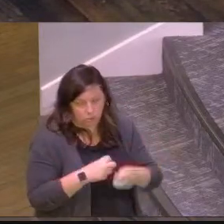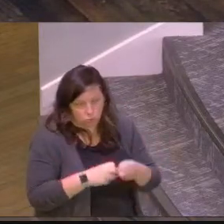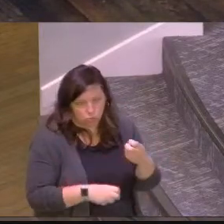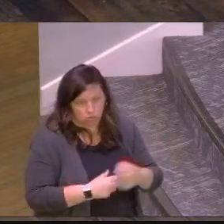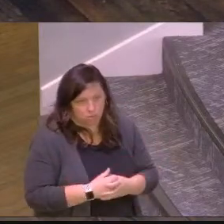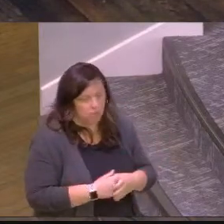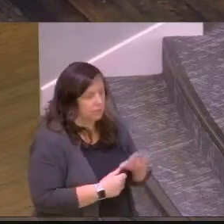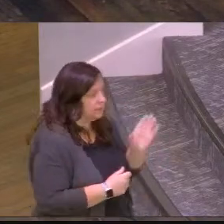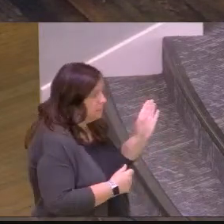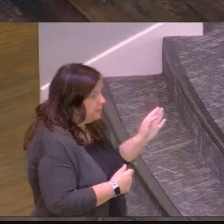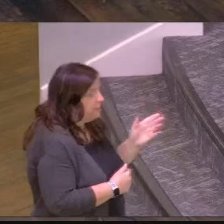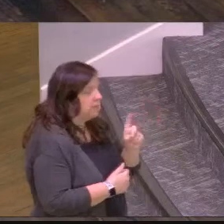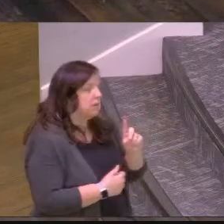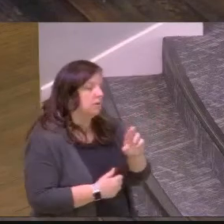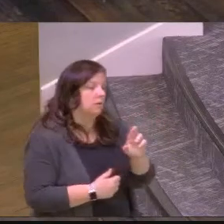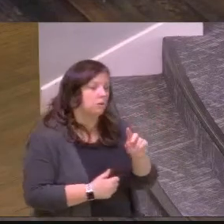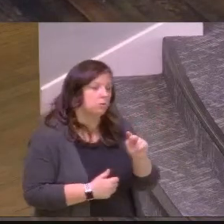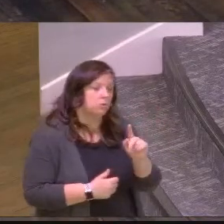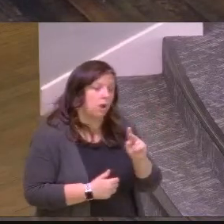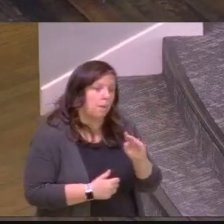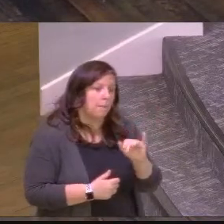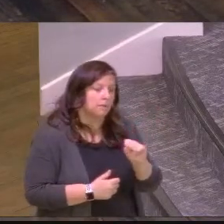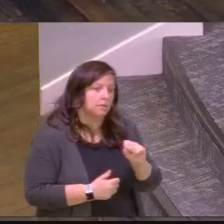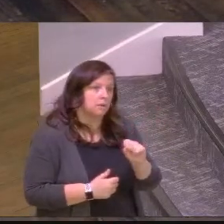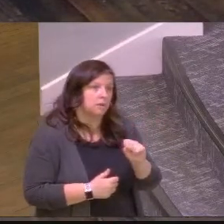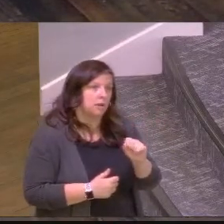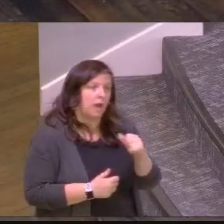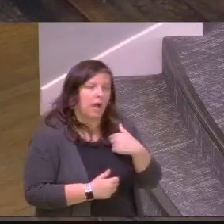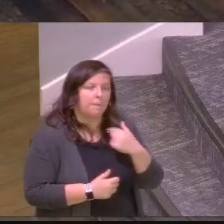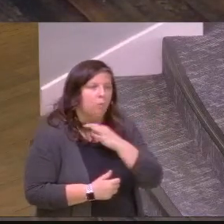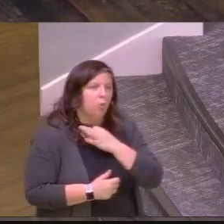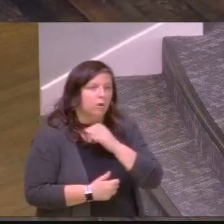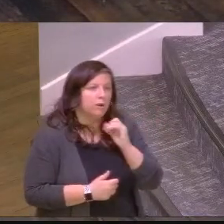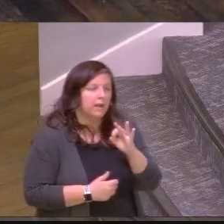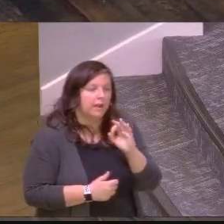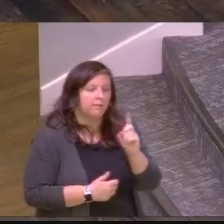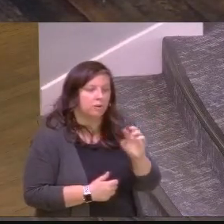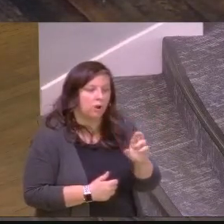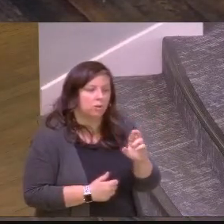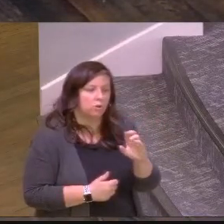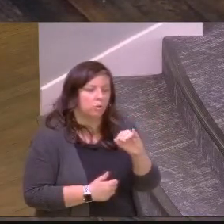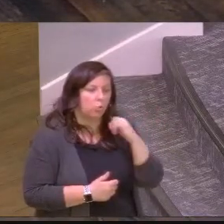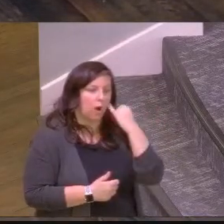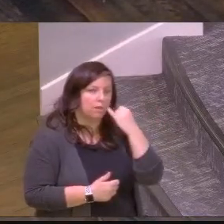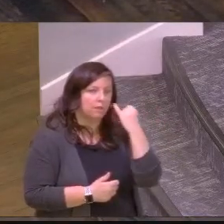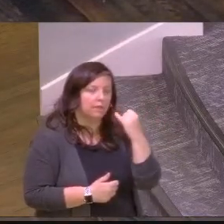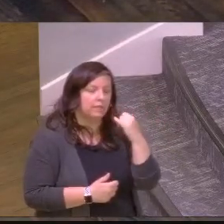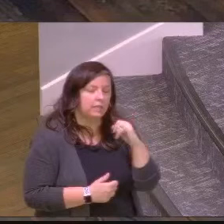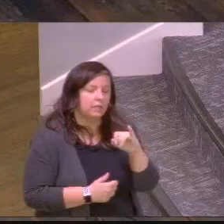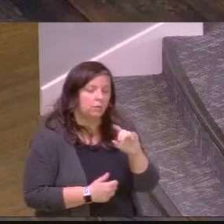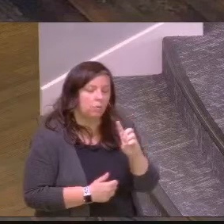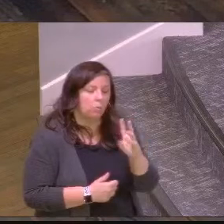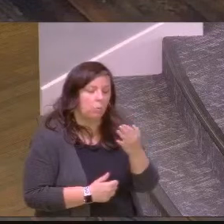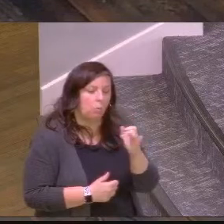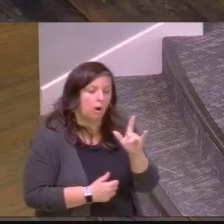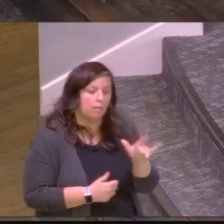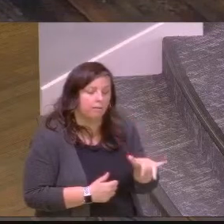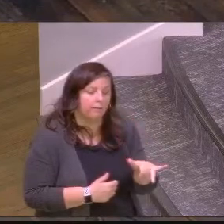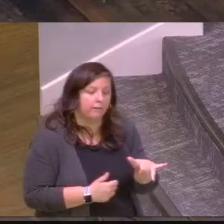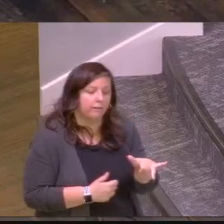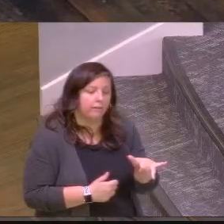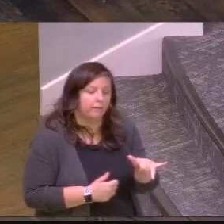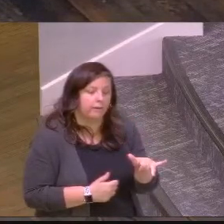So I know, and I'm wondering if Dr. Watley put that there as a reason for looking at the additional